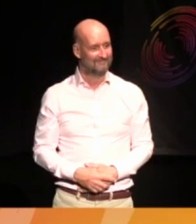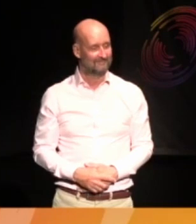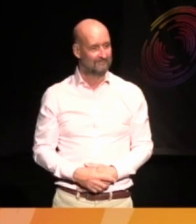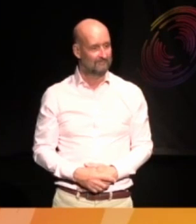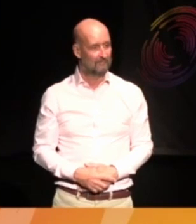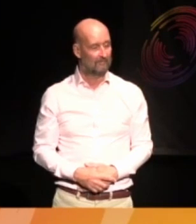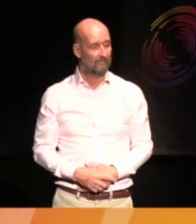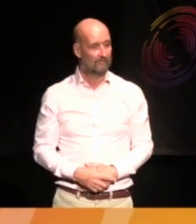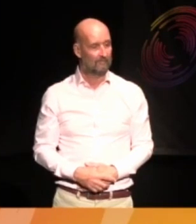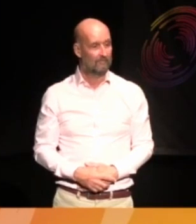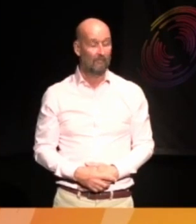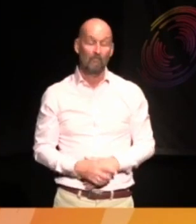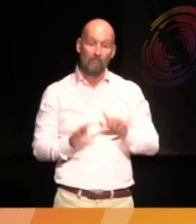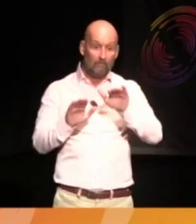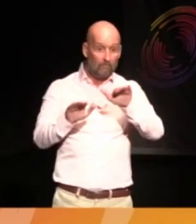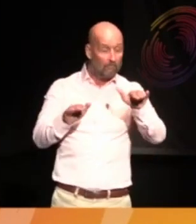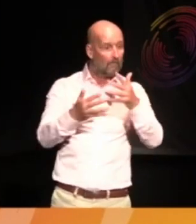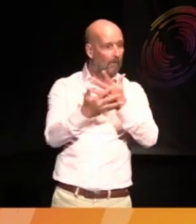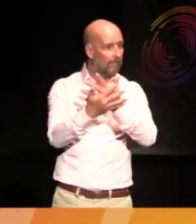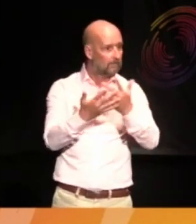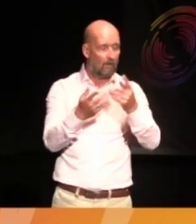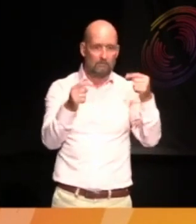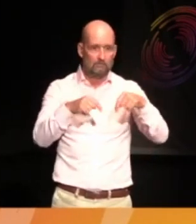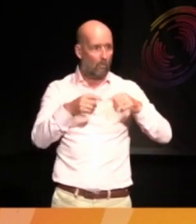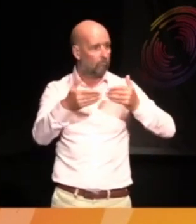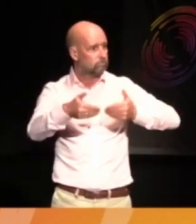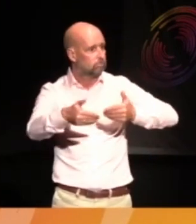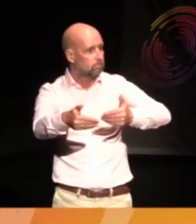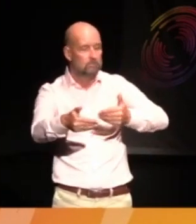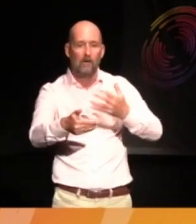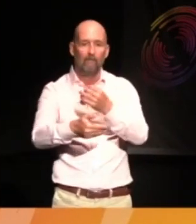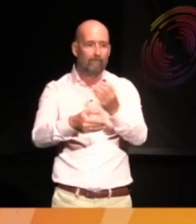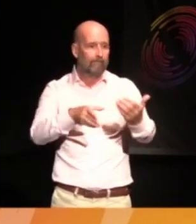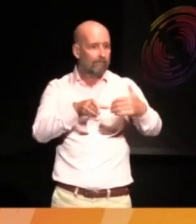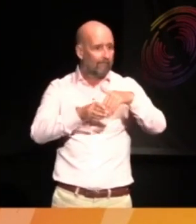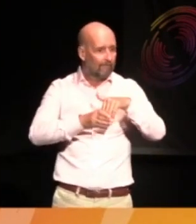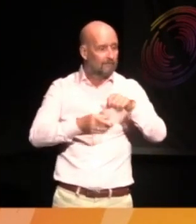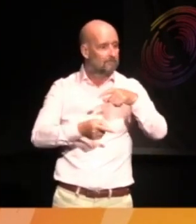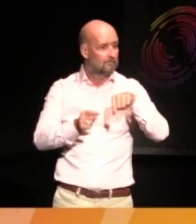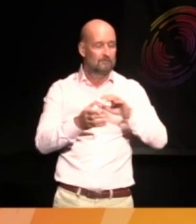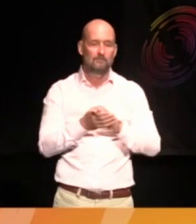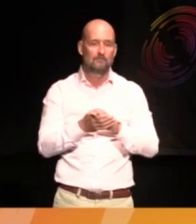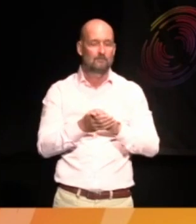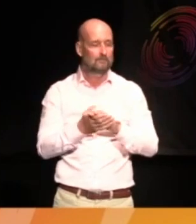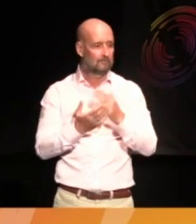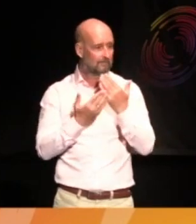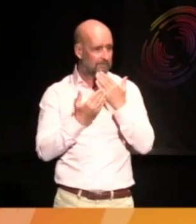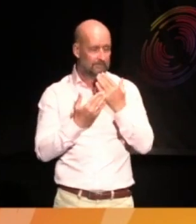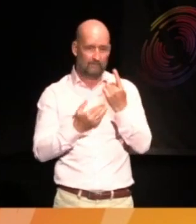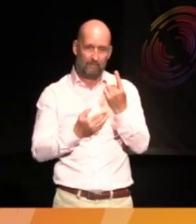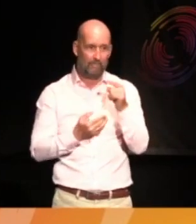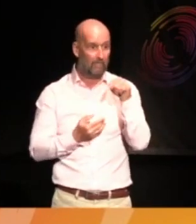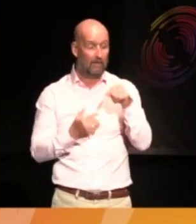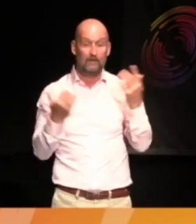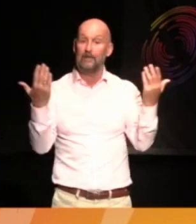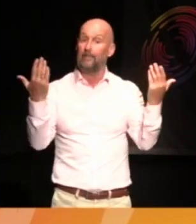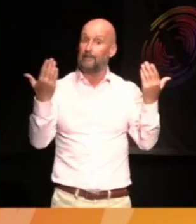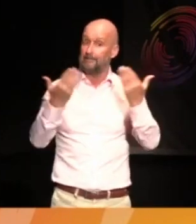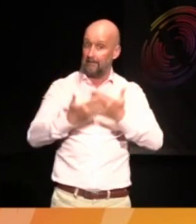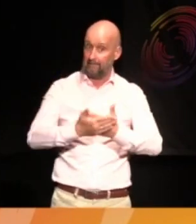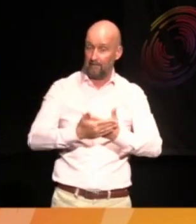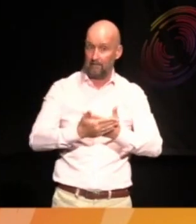And remind you there's plenty more to see and to be part of, and I'd particularly commend to you this evening